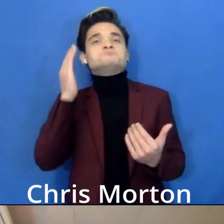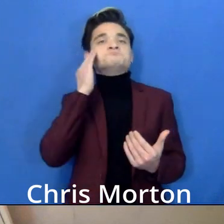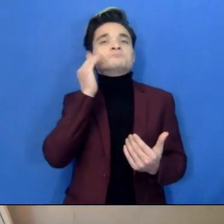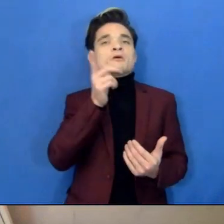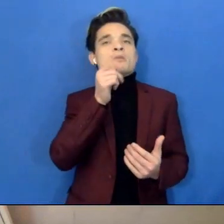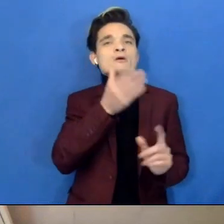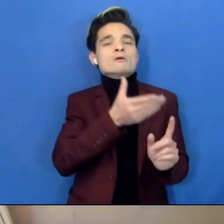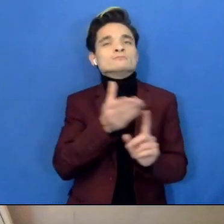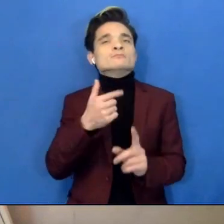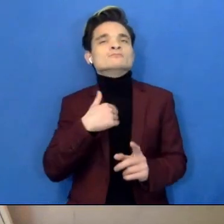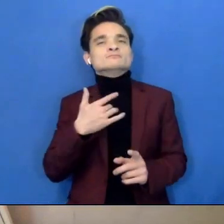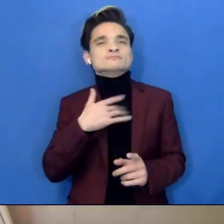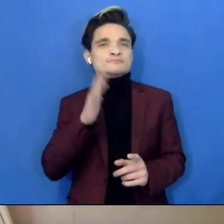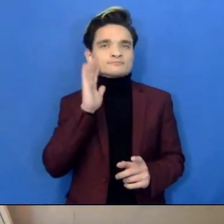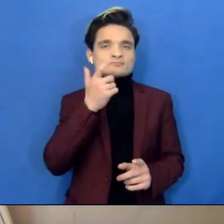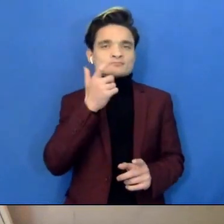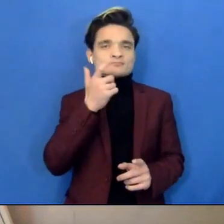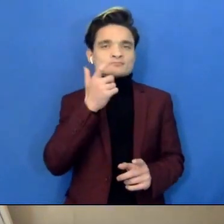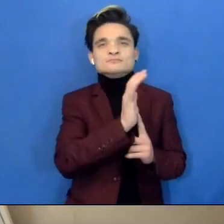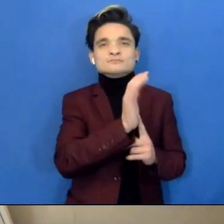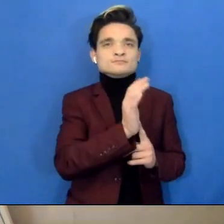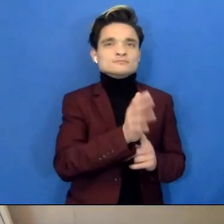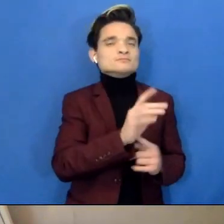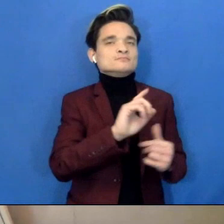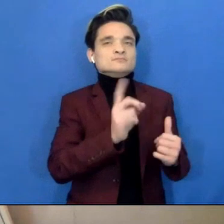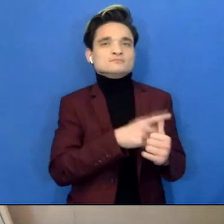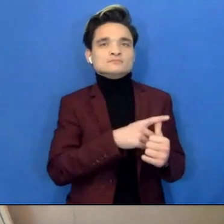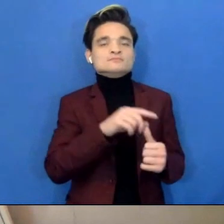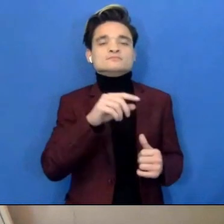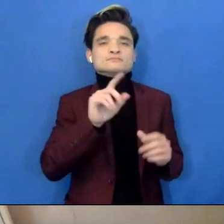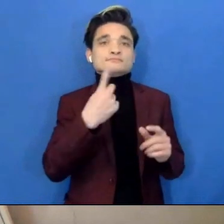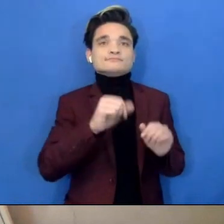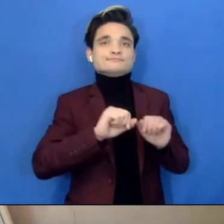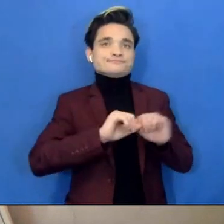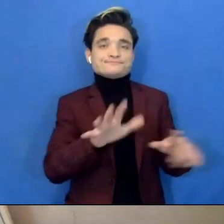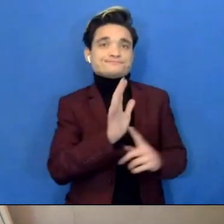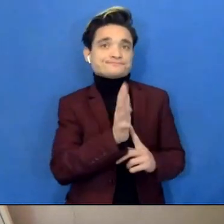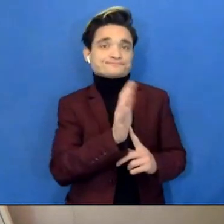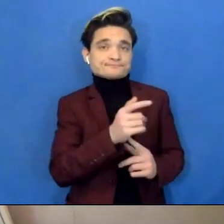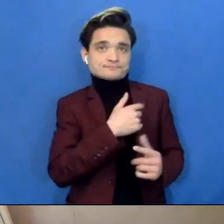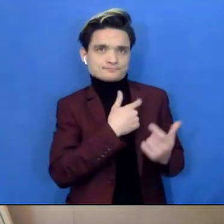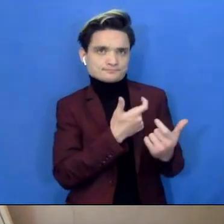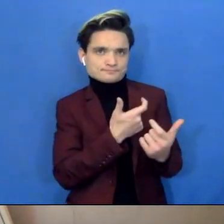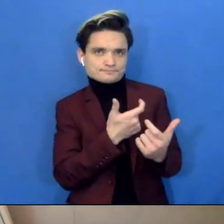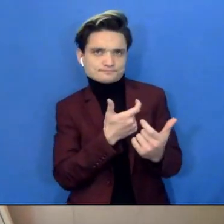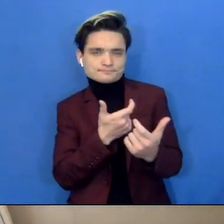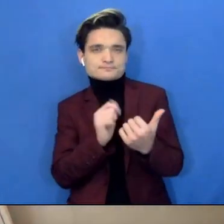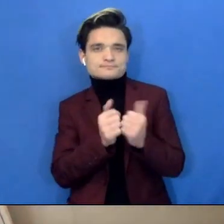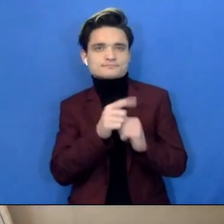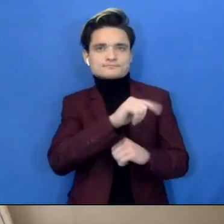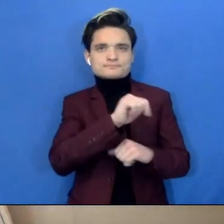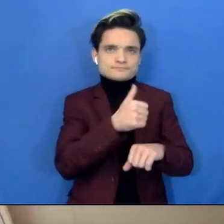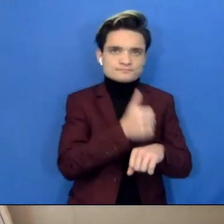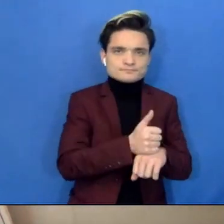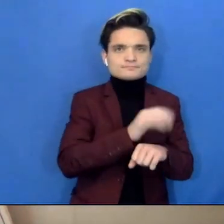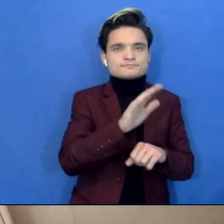kind of means are actually used to introduce the protagonist of the series. How are they presented? What role do the physical attributes